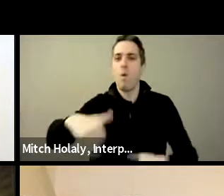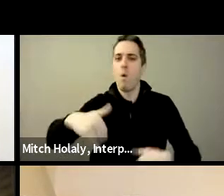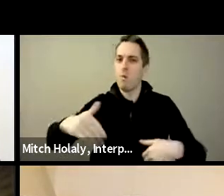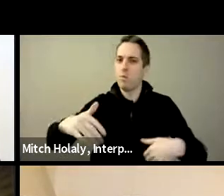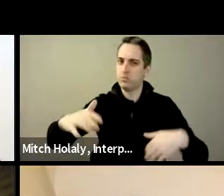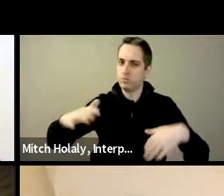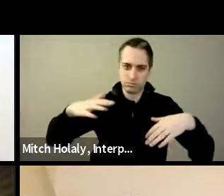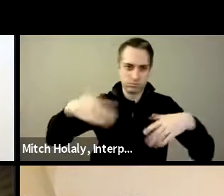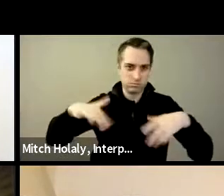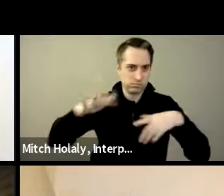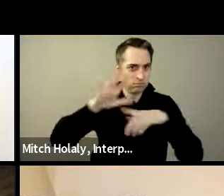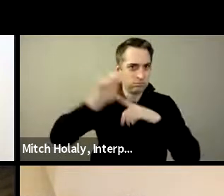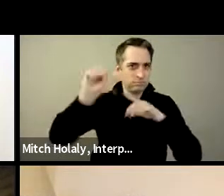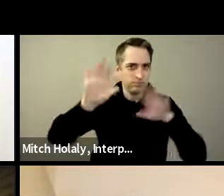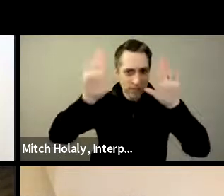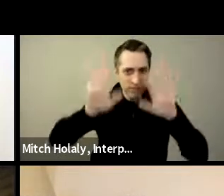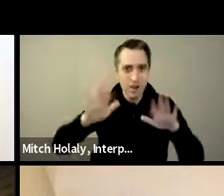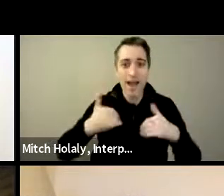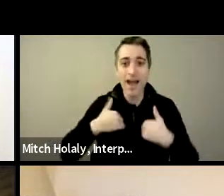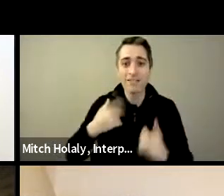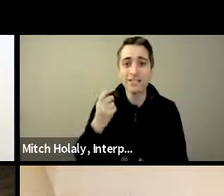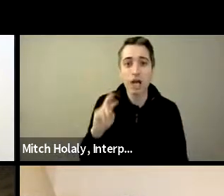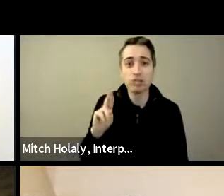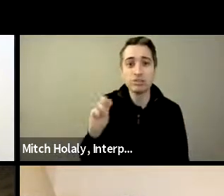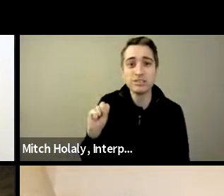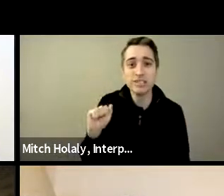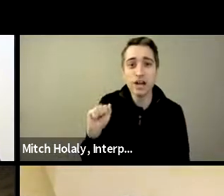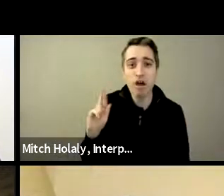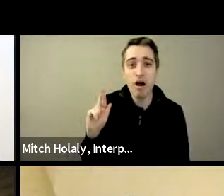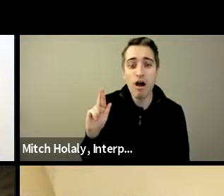with the first one with Dr. Sarah, who is a